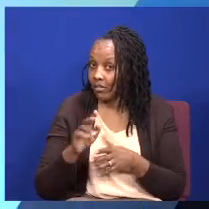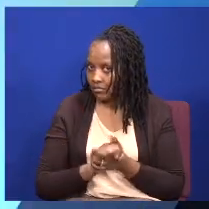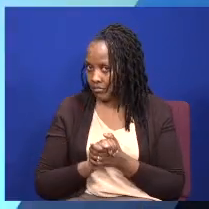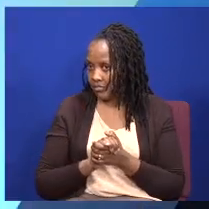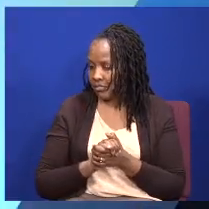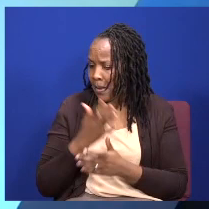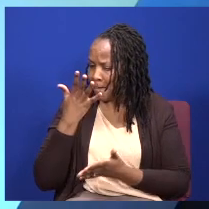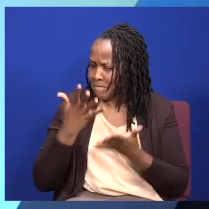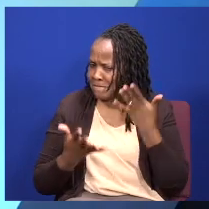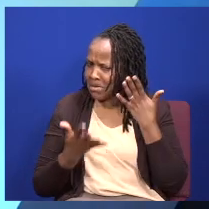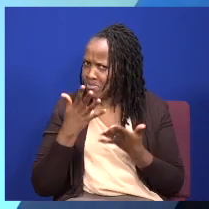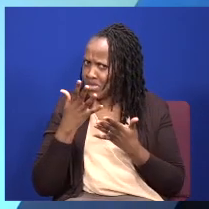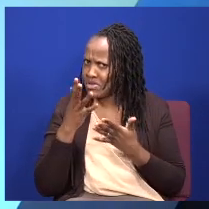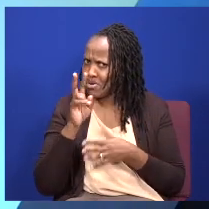some